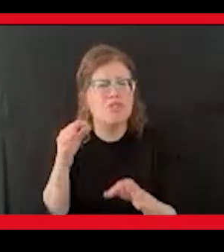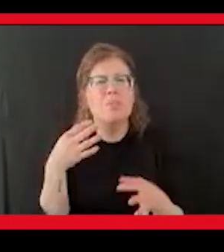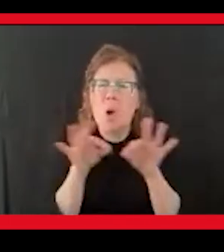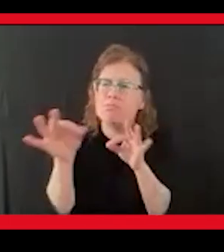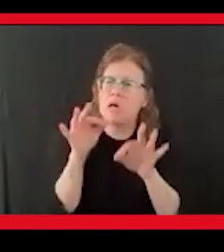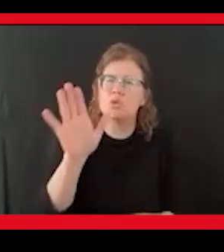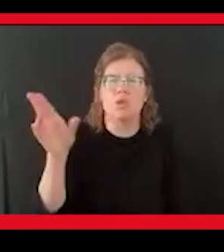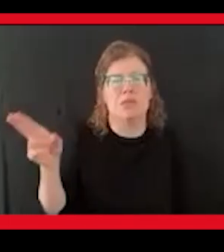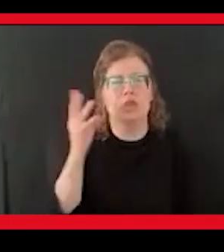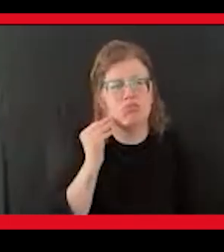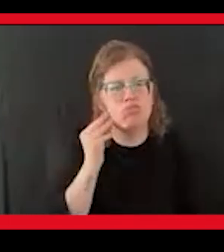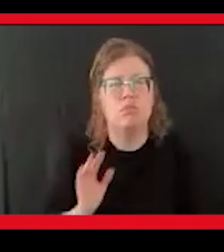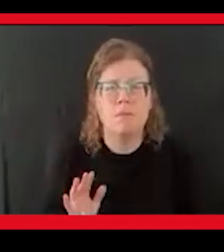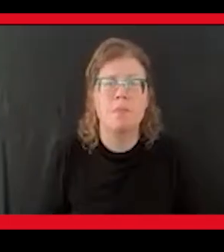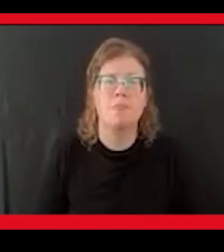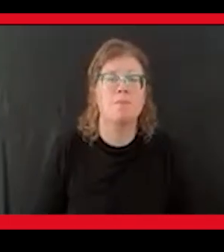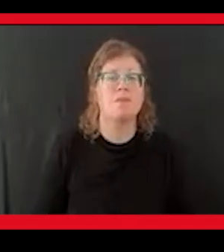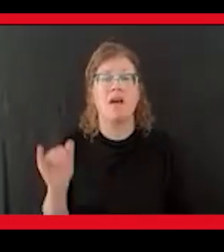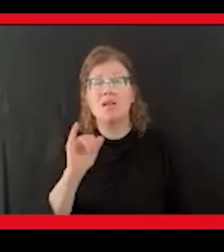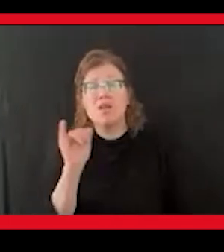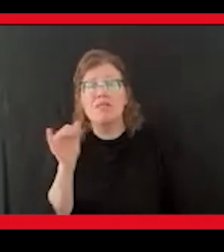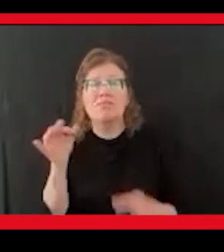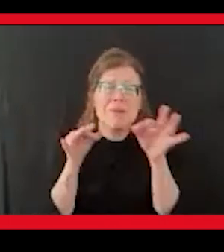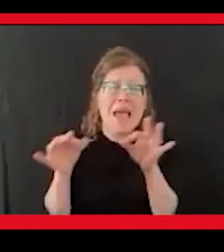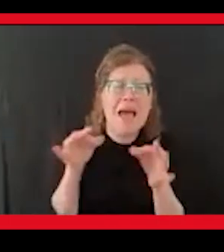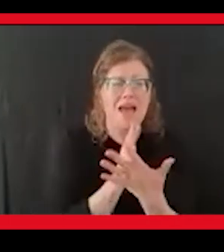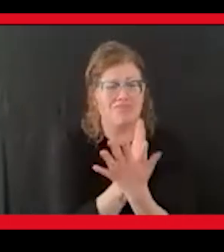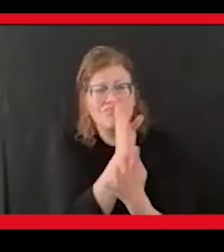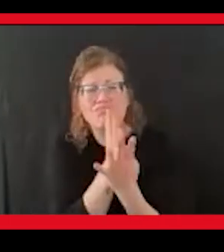photography, sculpture, painting, all of those medium.